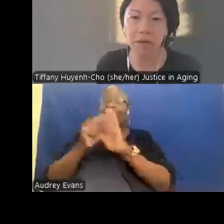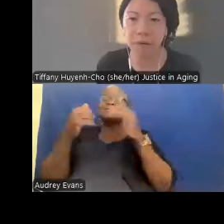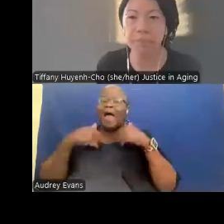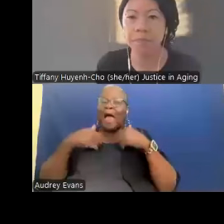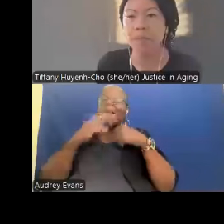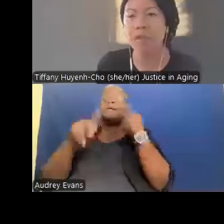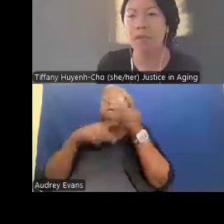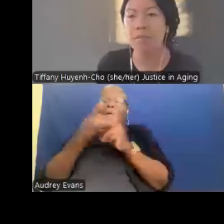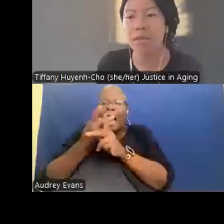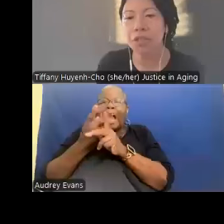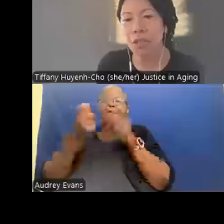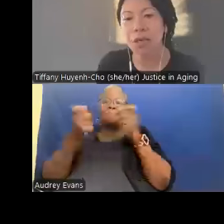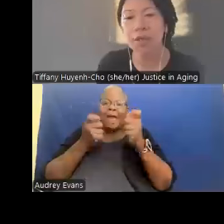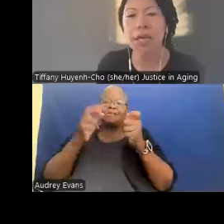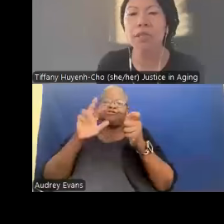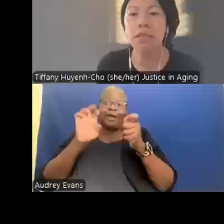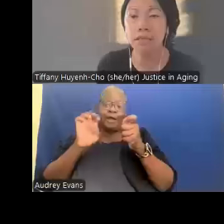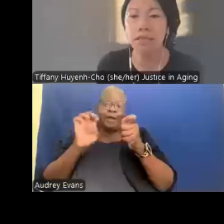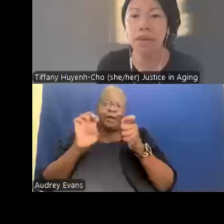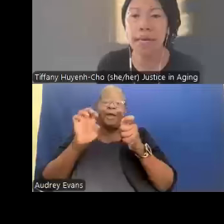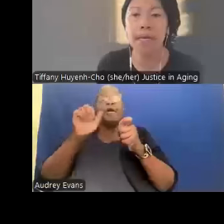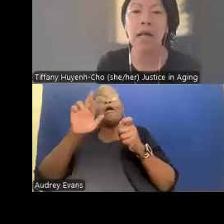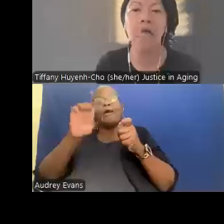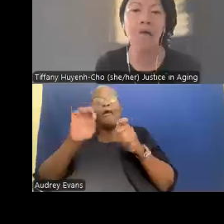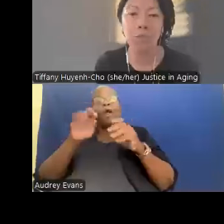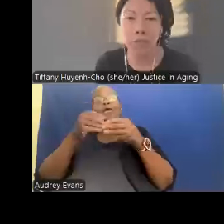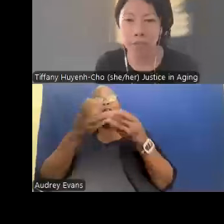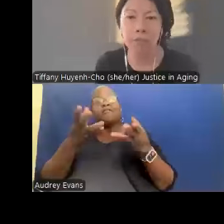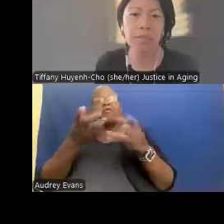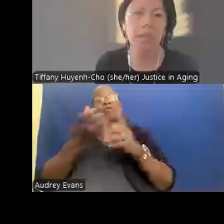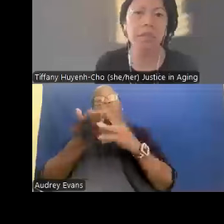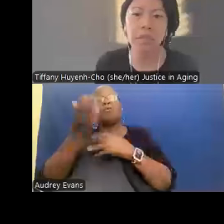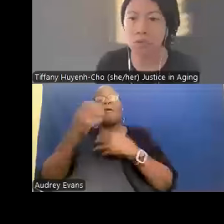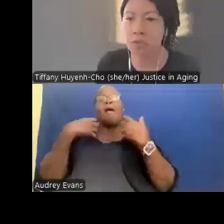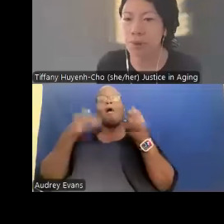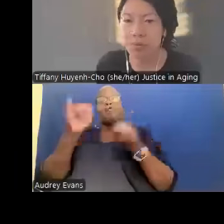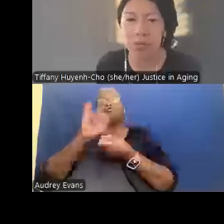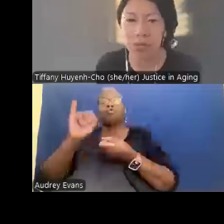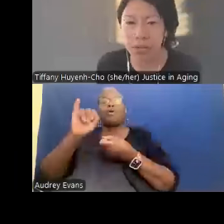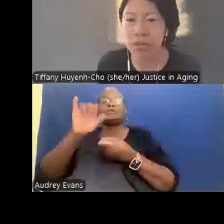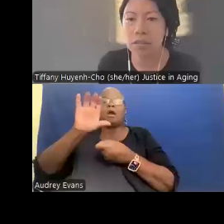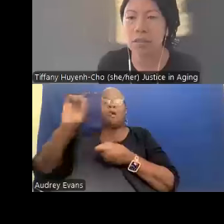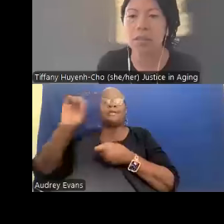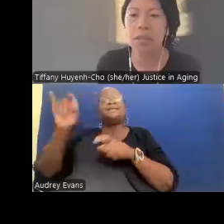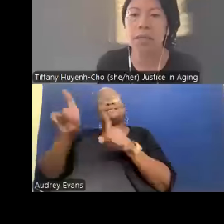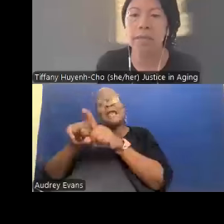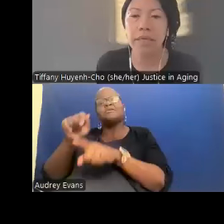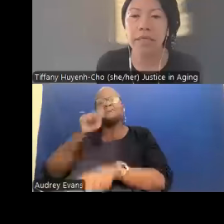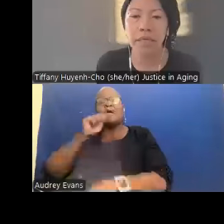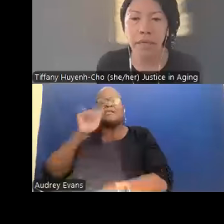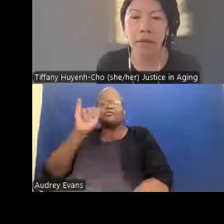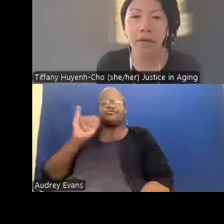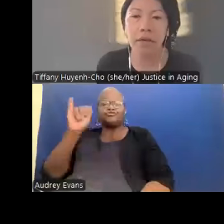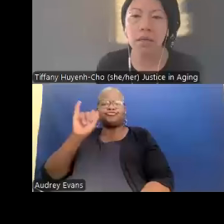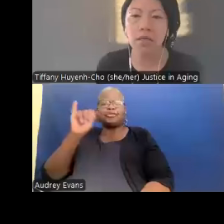managed care. In managed care, care is delivered by a health insurance company, similar to private insurance. In